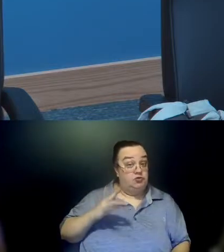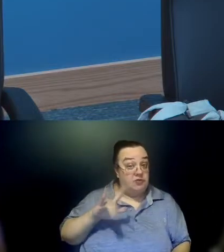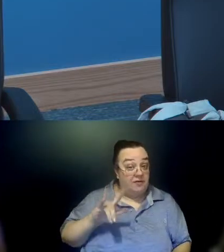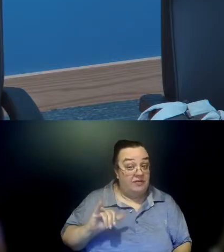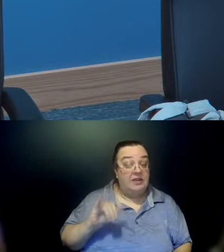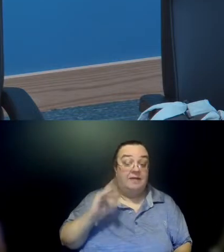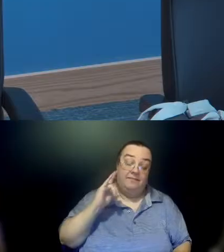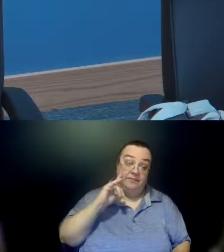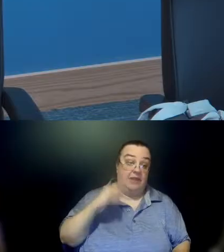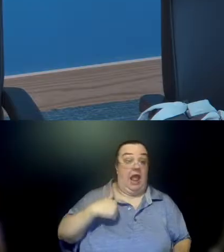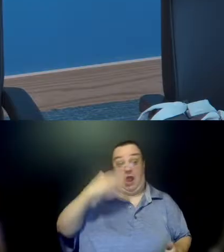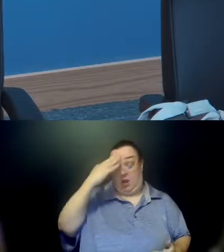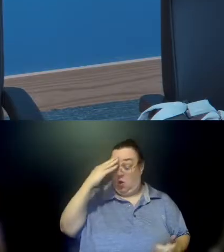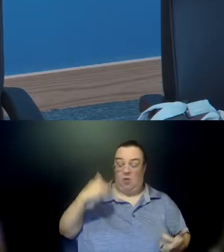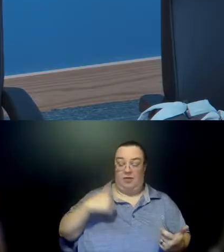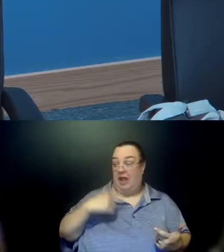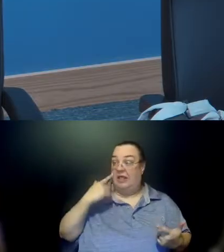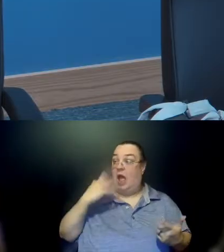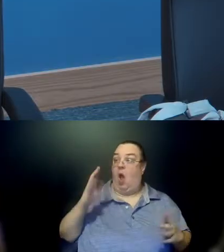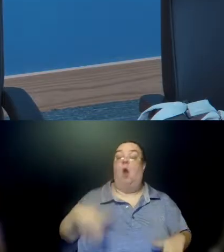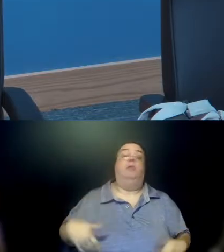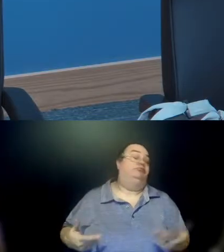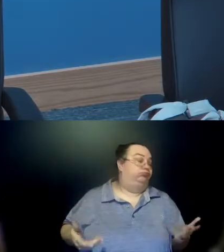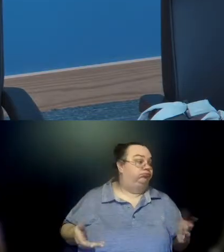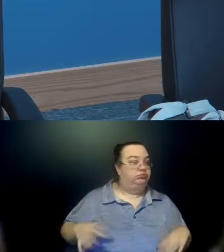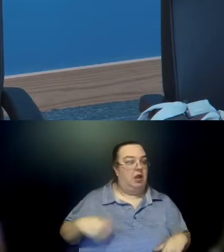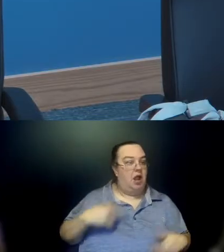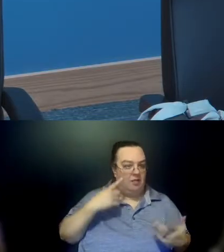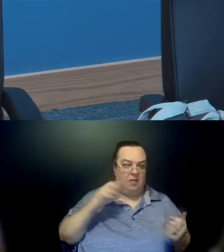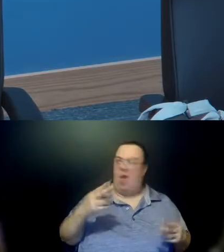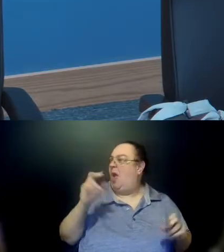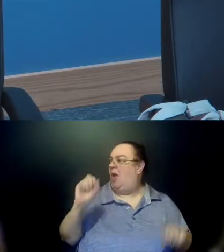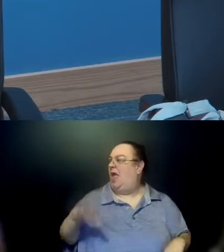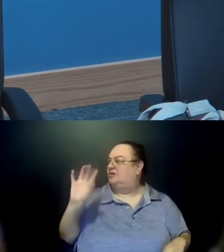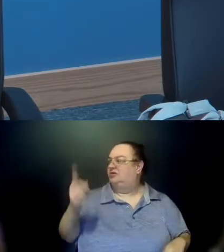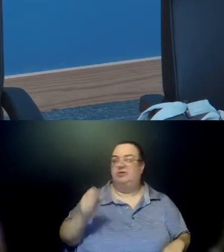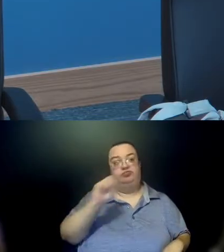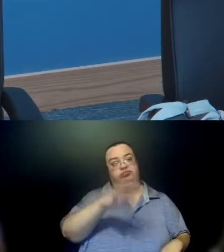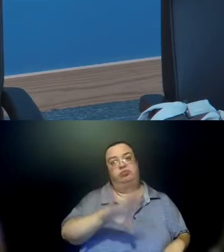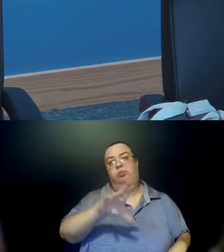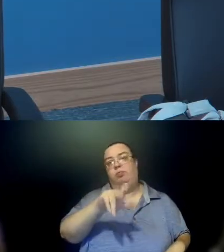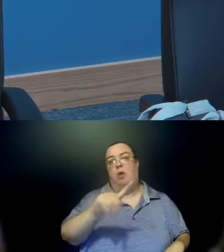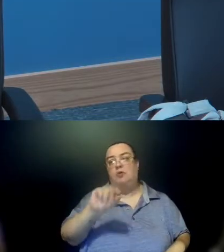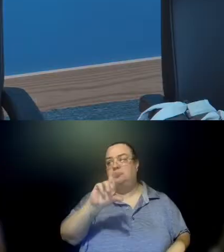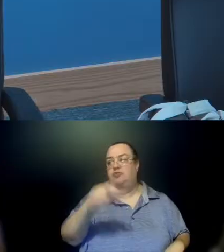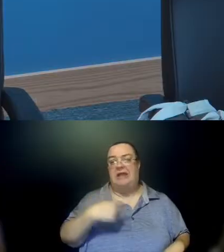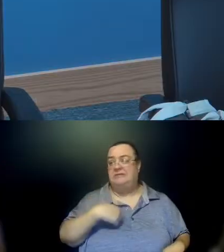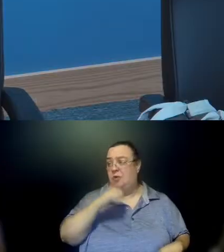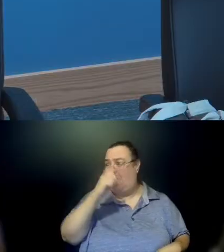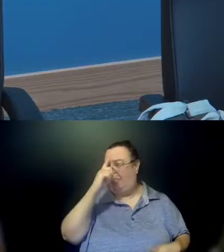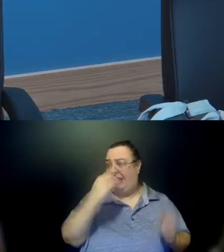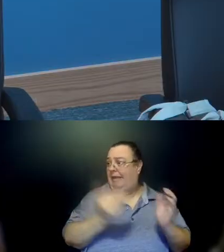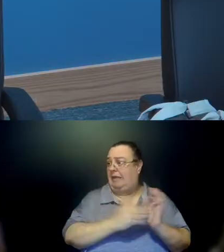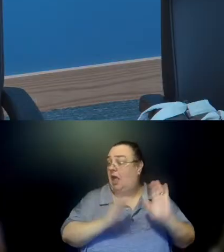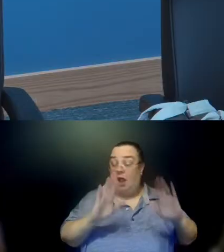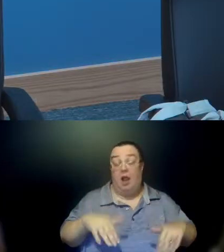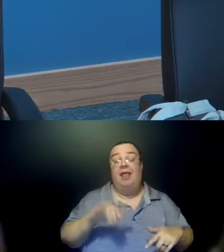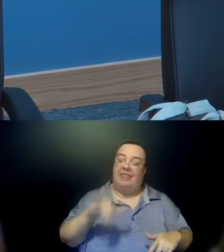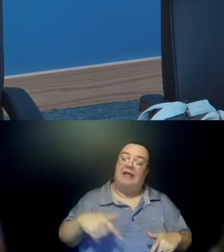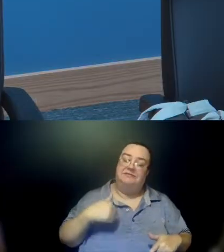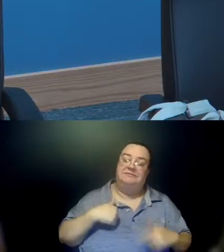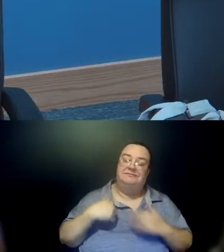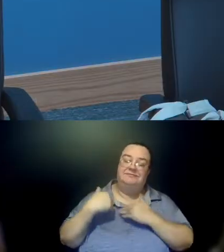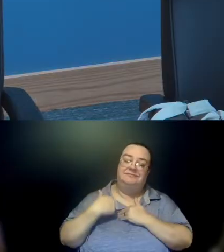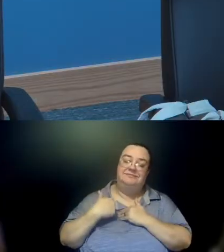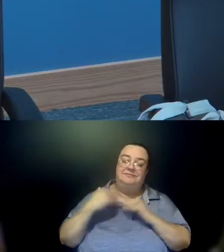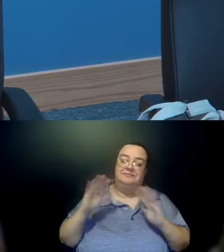I know I take for granted. And then I'm just like, oh yeah, we'll just toss it in the bulk trash. I don't think twice, and that's on me.